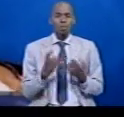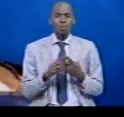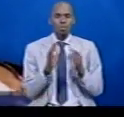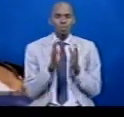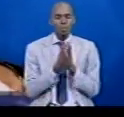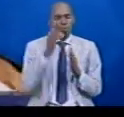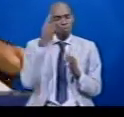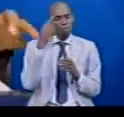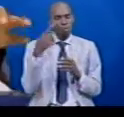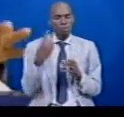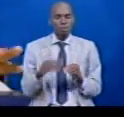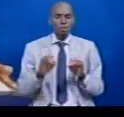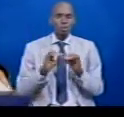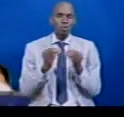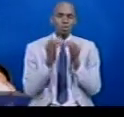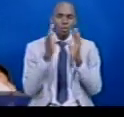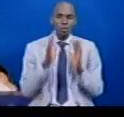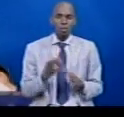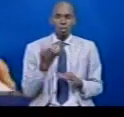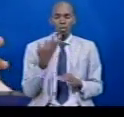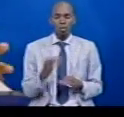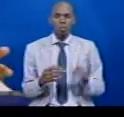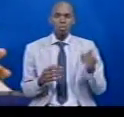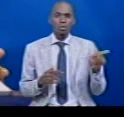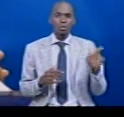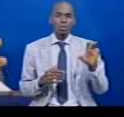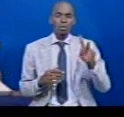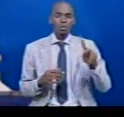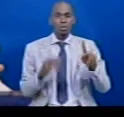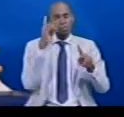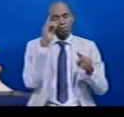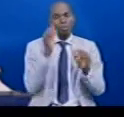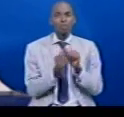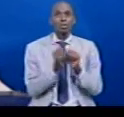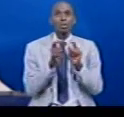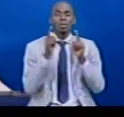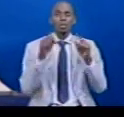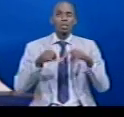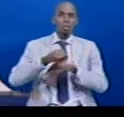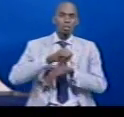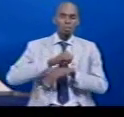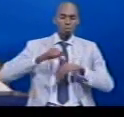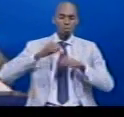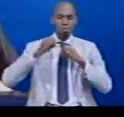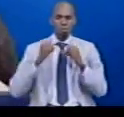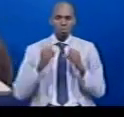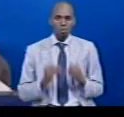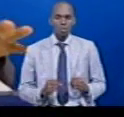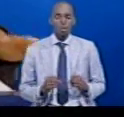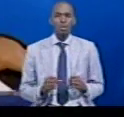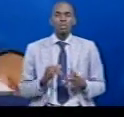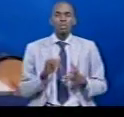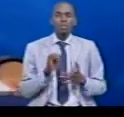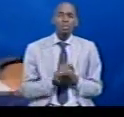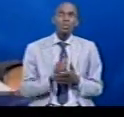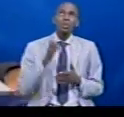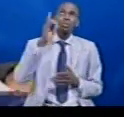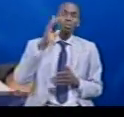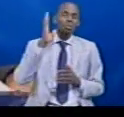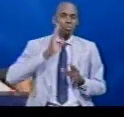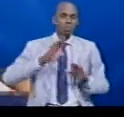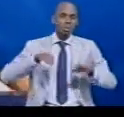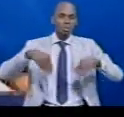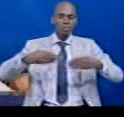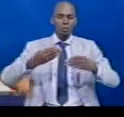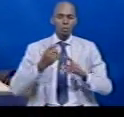of GCK for greater anointing, power, unction, that God will give him utterance, that as